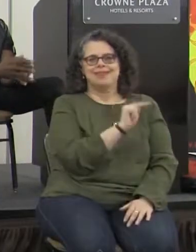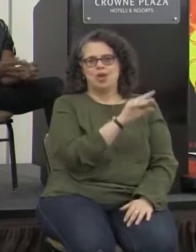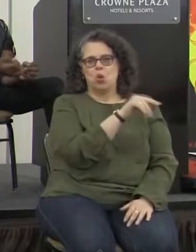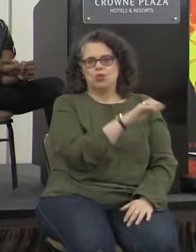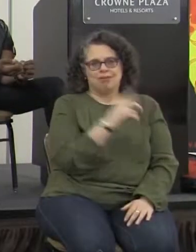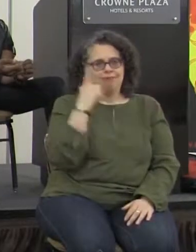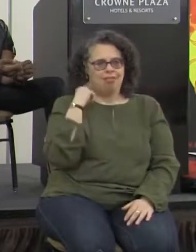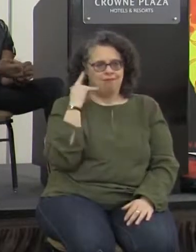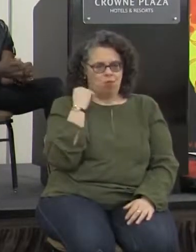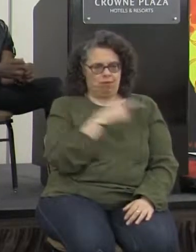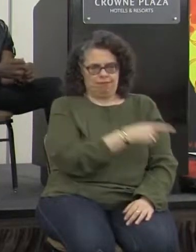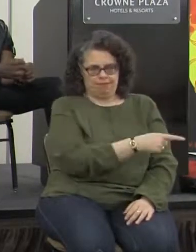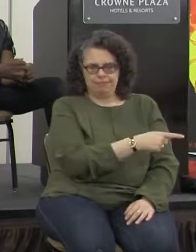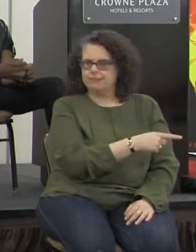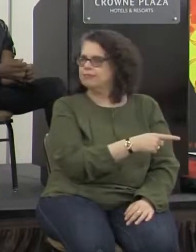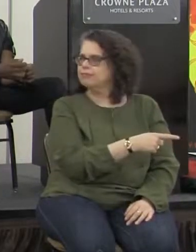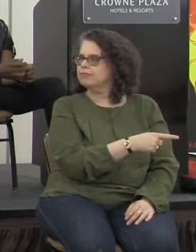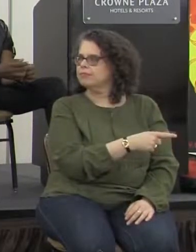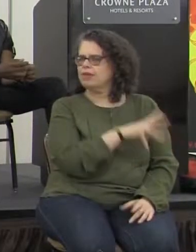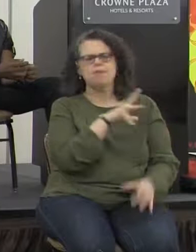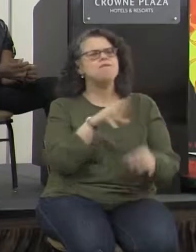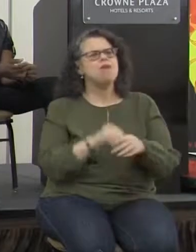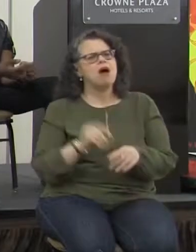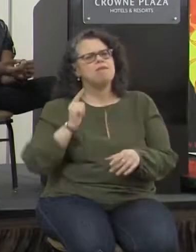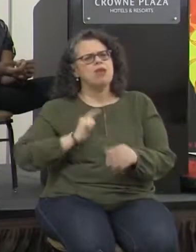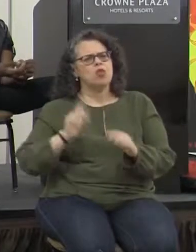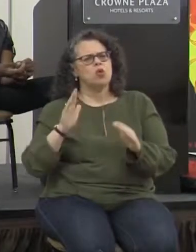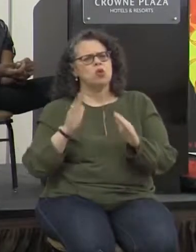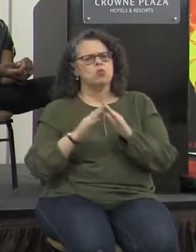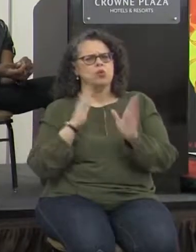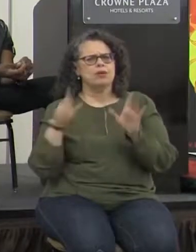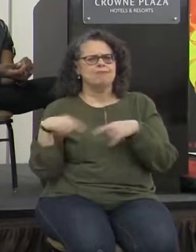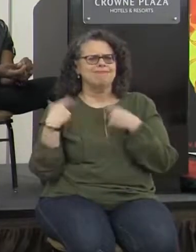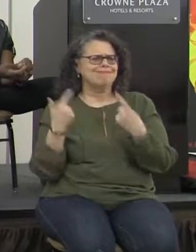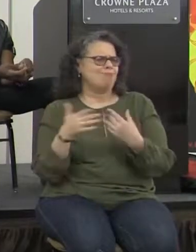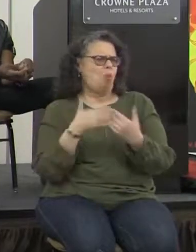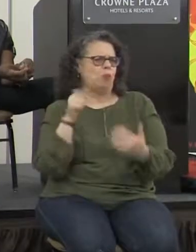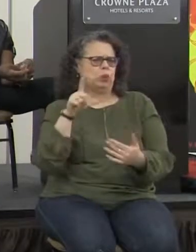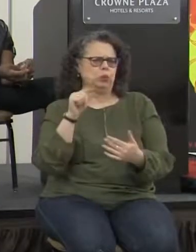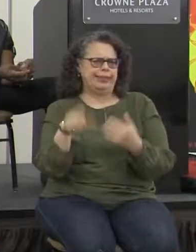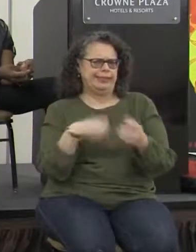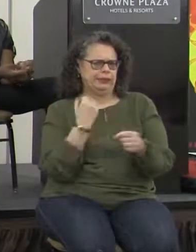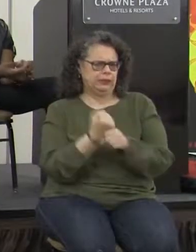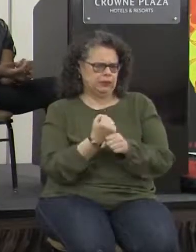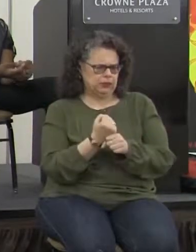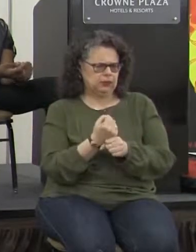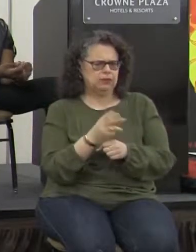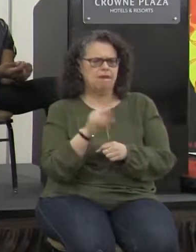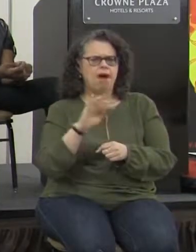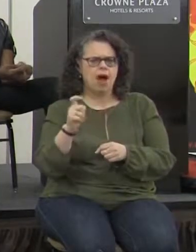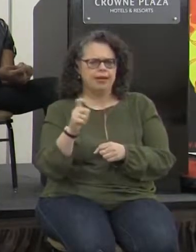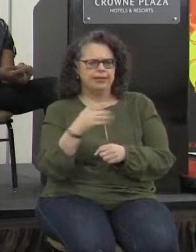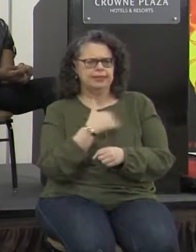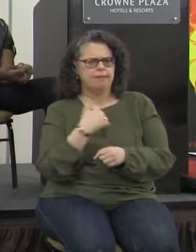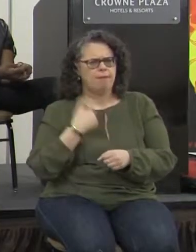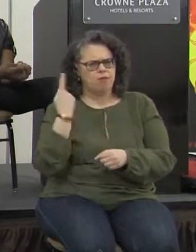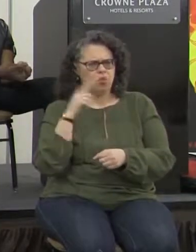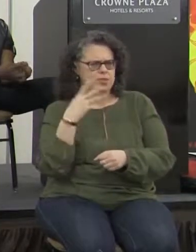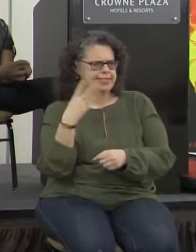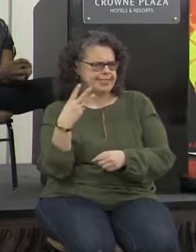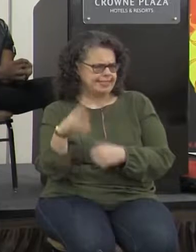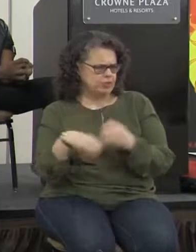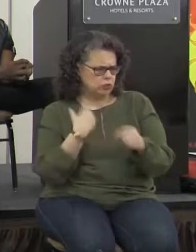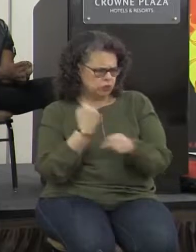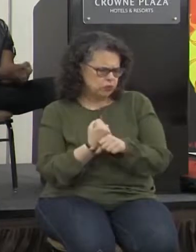California. Been in the leather community now going on almost 20 years. Onyx member 16 years.